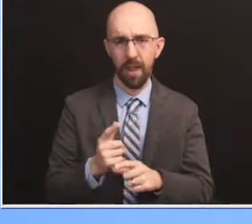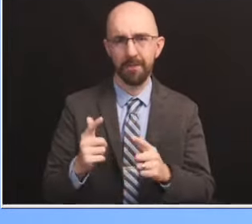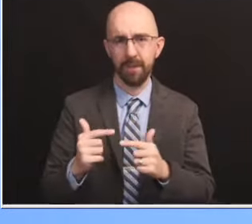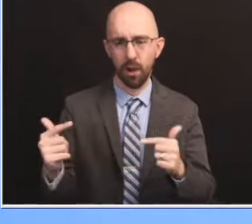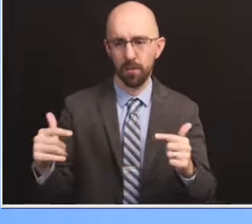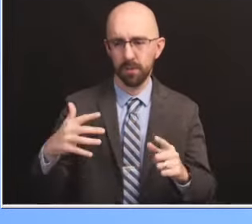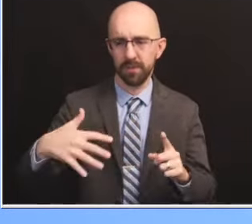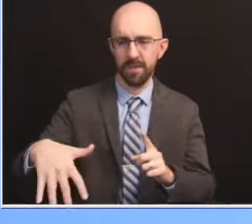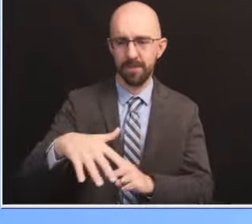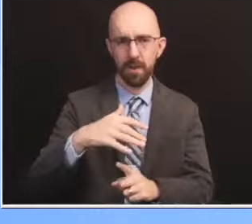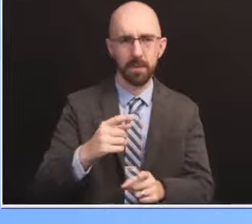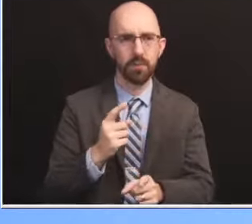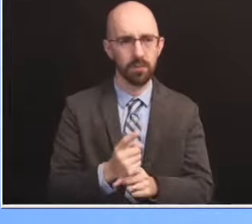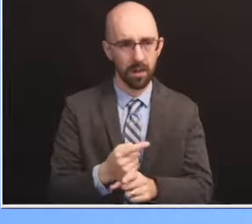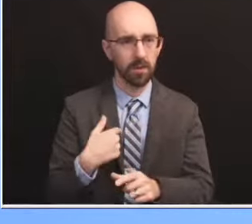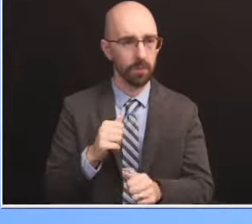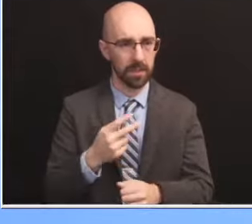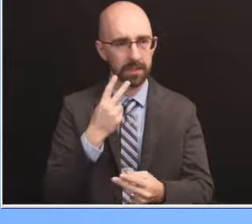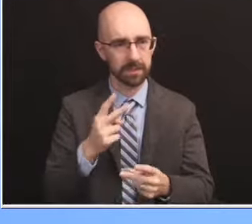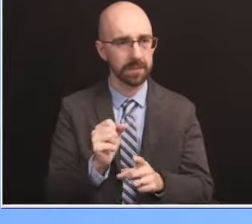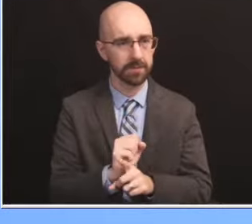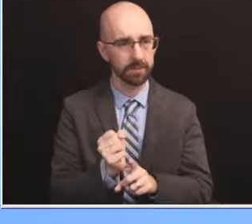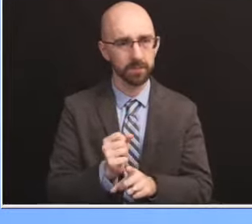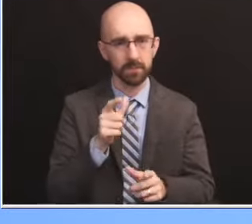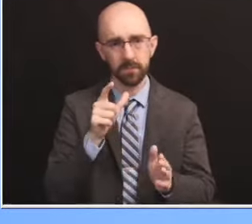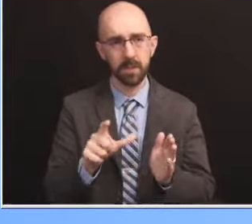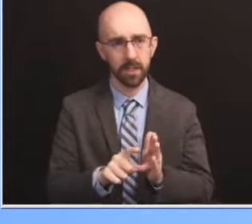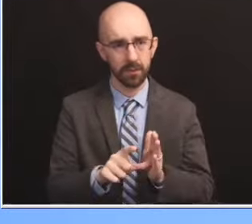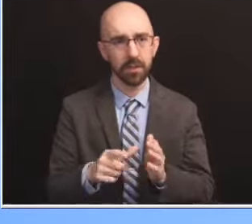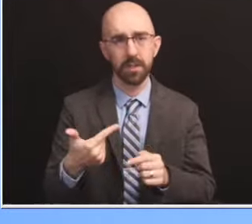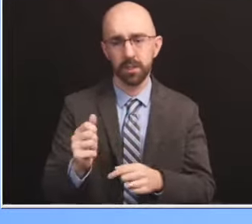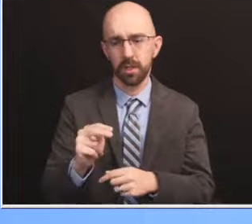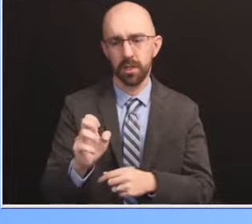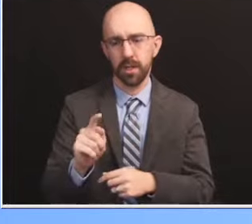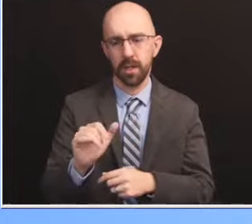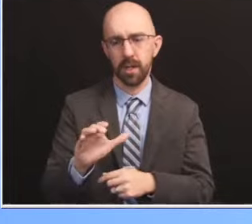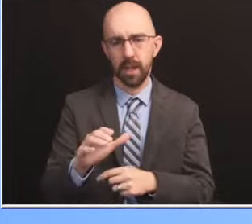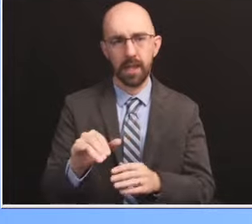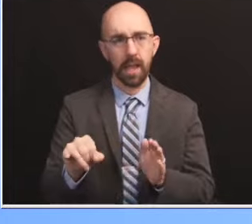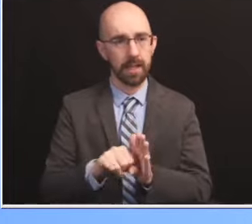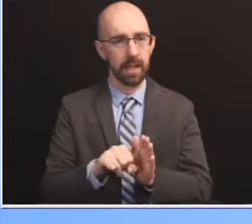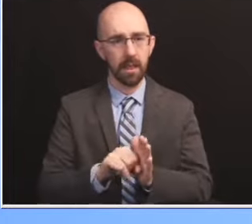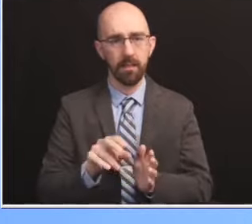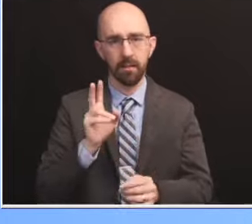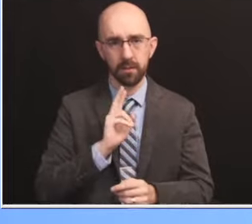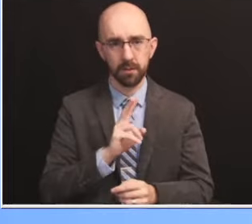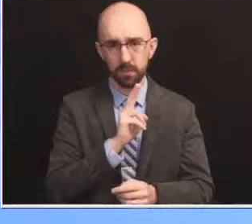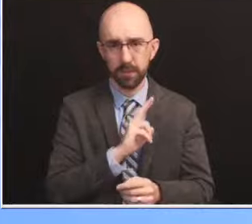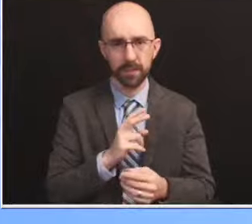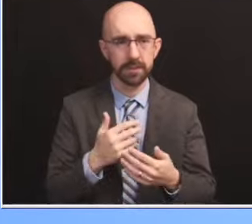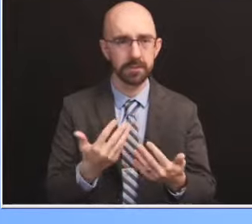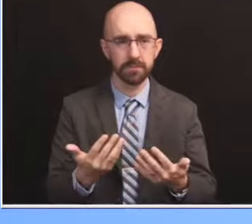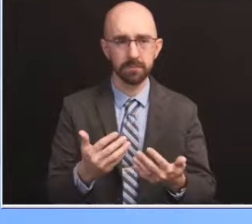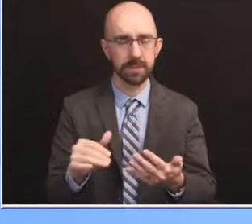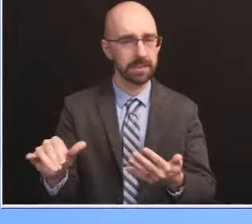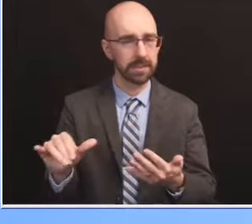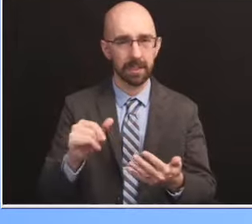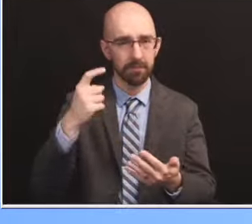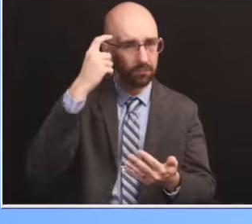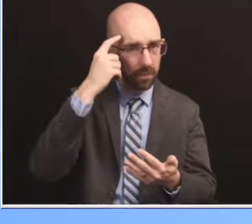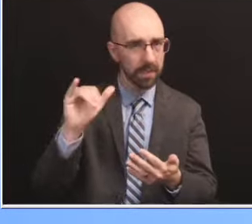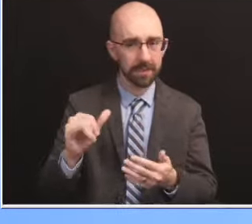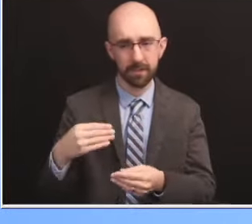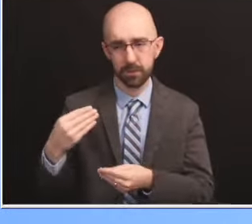right? Because we can see cases where literally genetically identical twins, same brain, same genetics, but